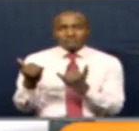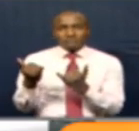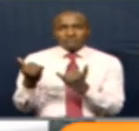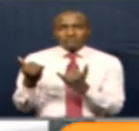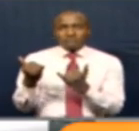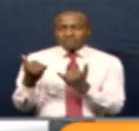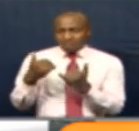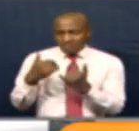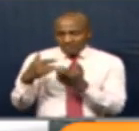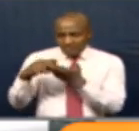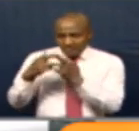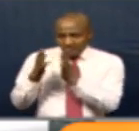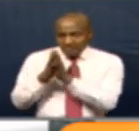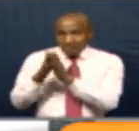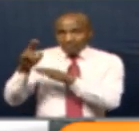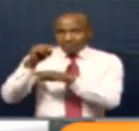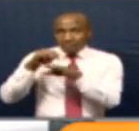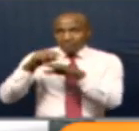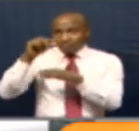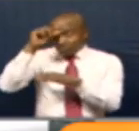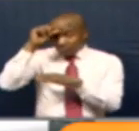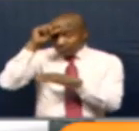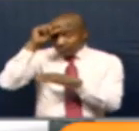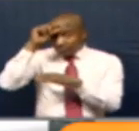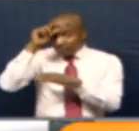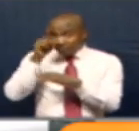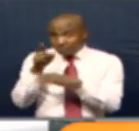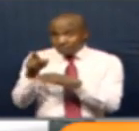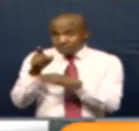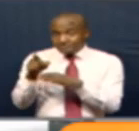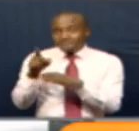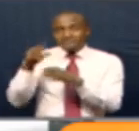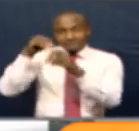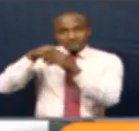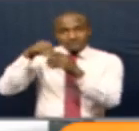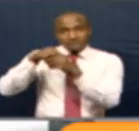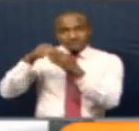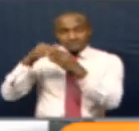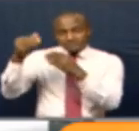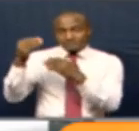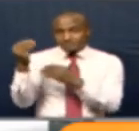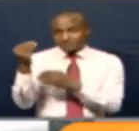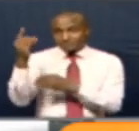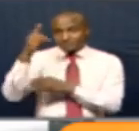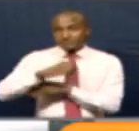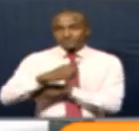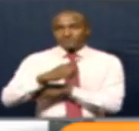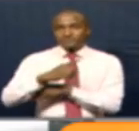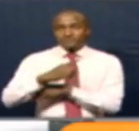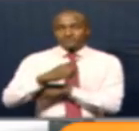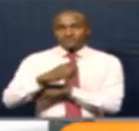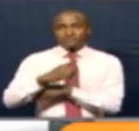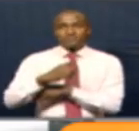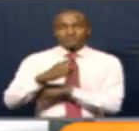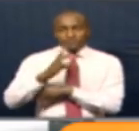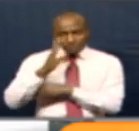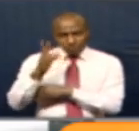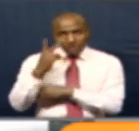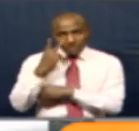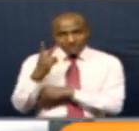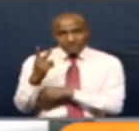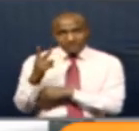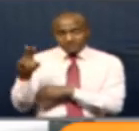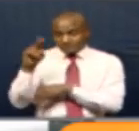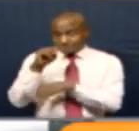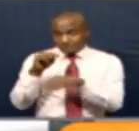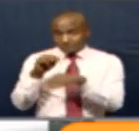a relationship with the national government that is, I think, within another few days as we speak now, going to see the National